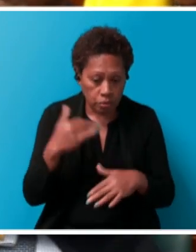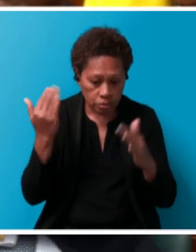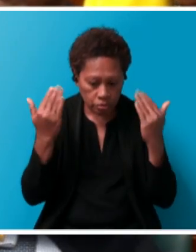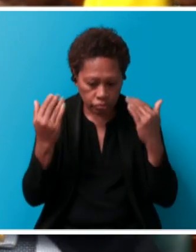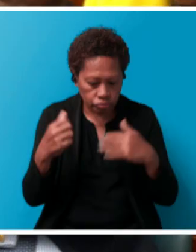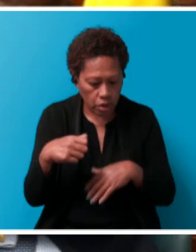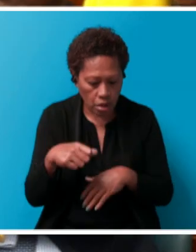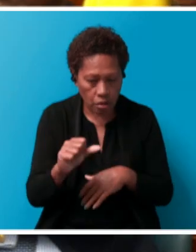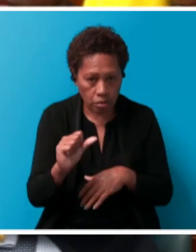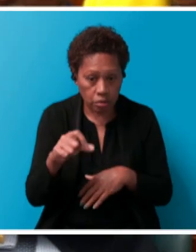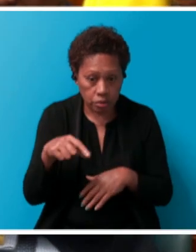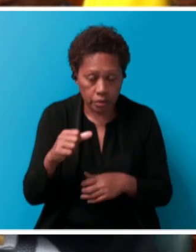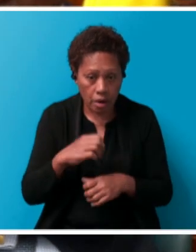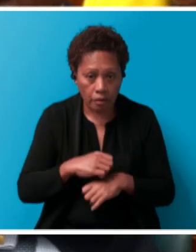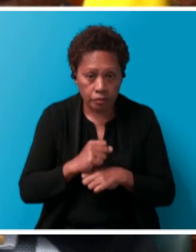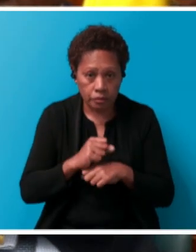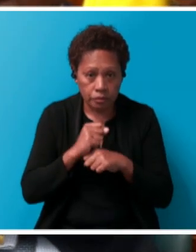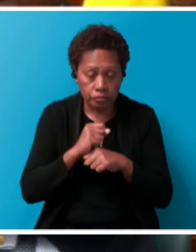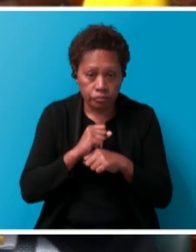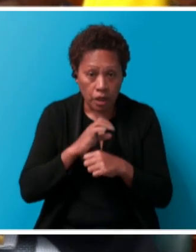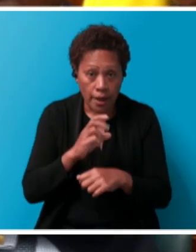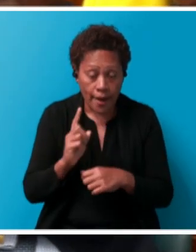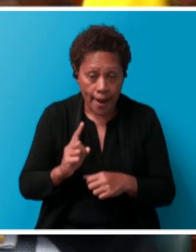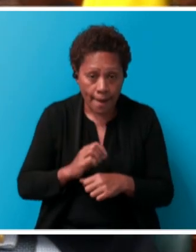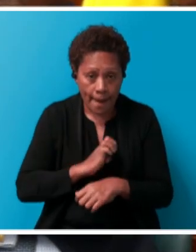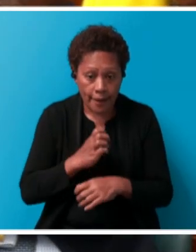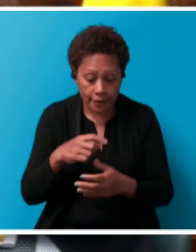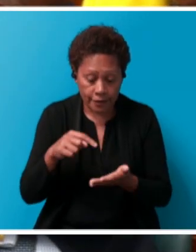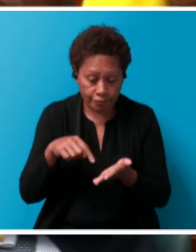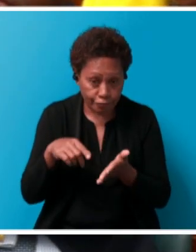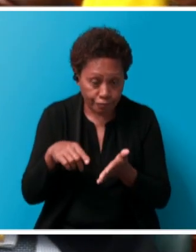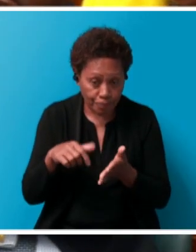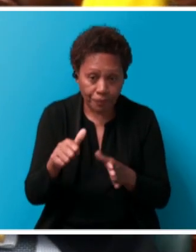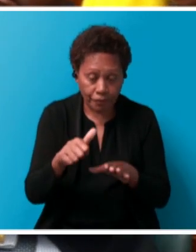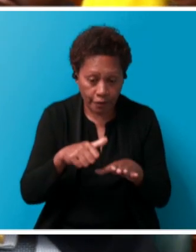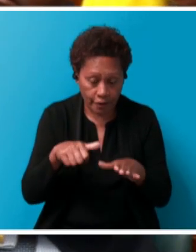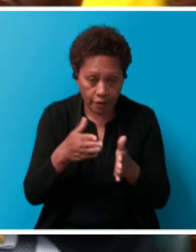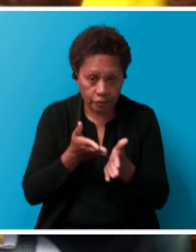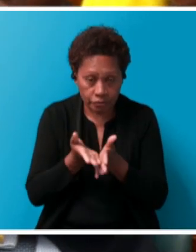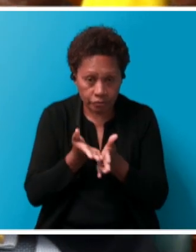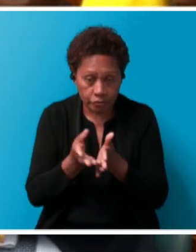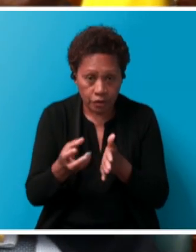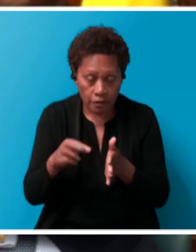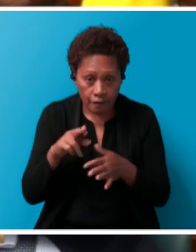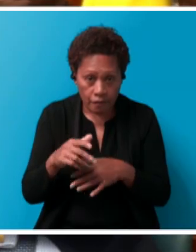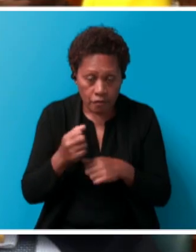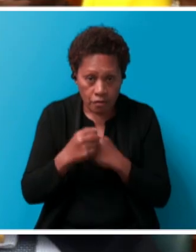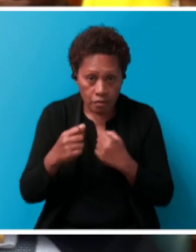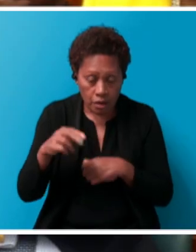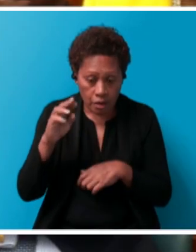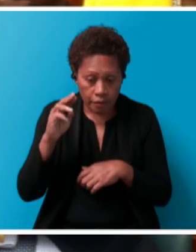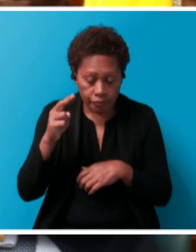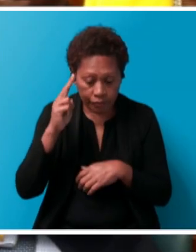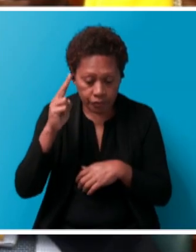provide an update on Fiji's energy sector, an area that continues to serve as a catalyst for our nation's progressive